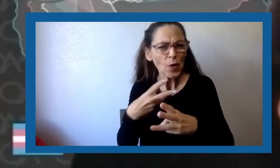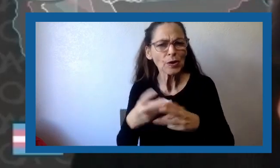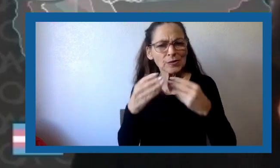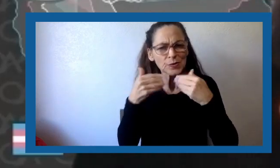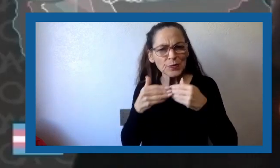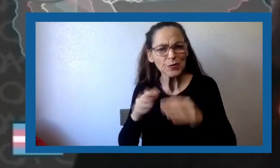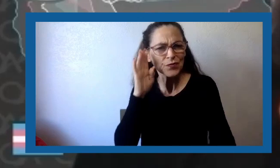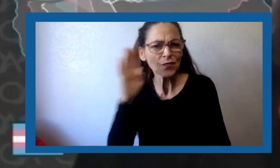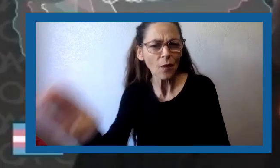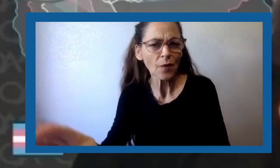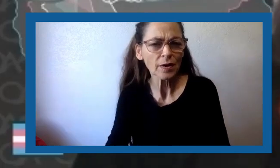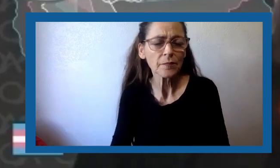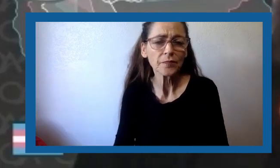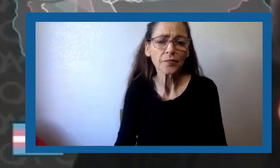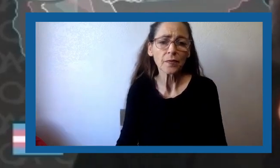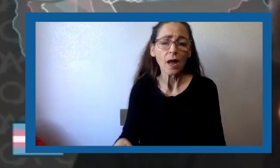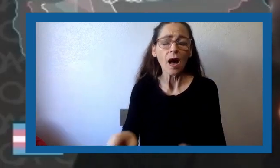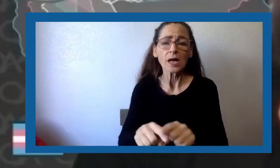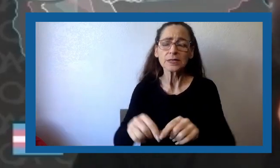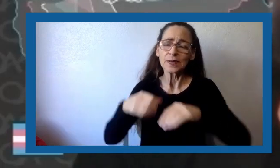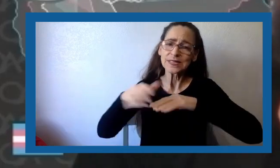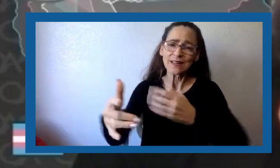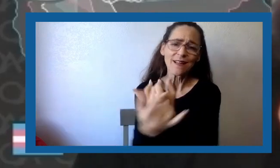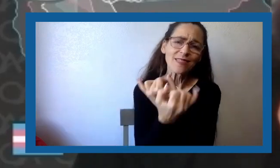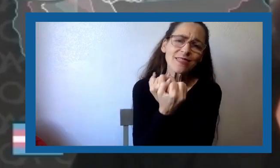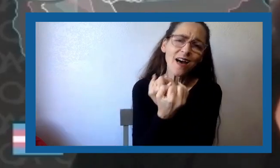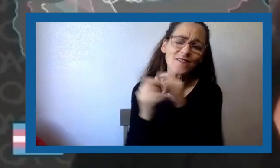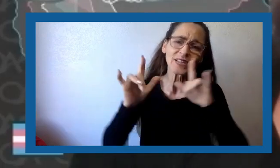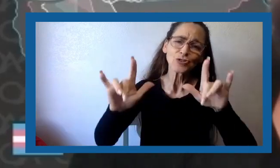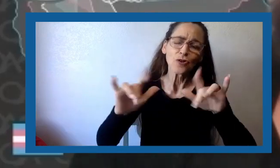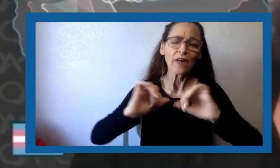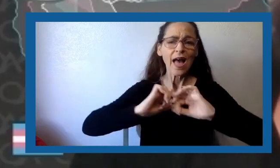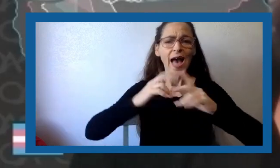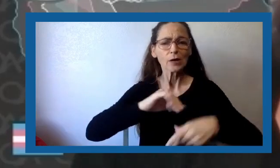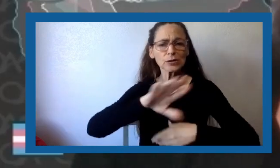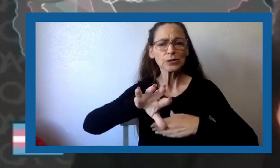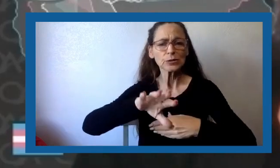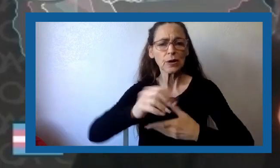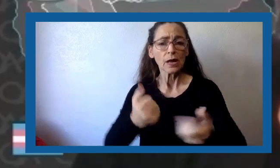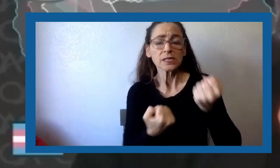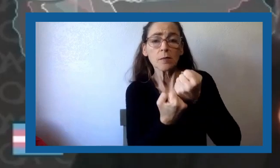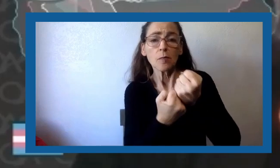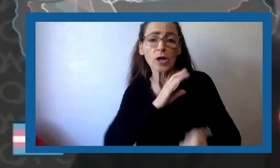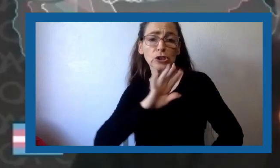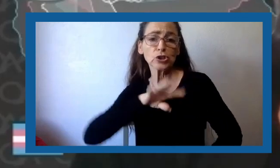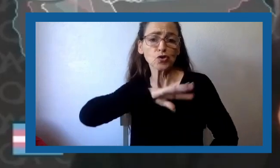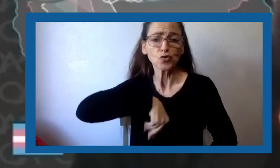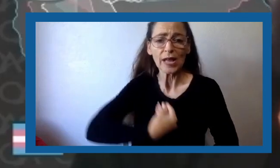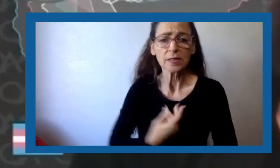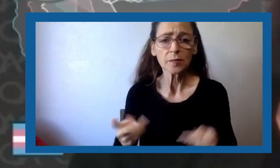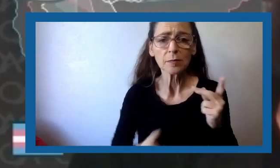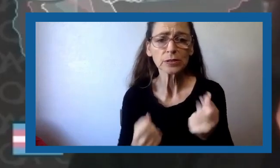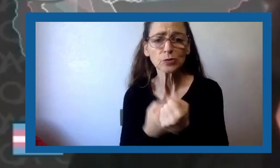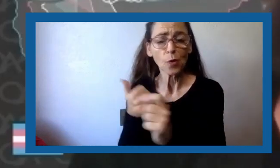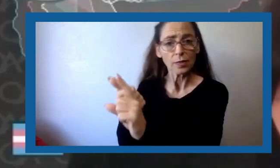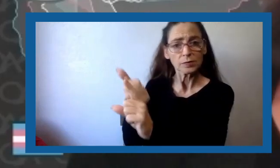So Justin also says, sending love, how do you suggest we help trans people in our communities to be able themselves? And then I have a second question